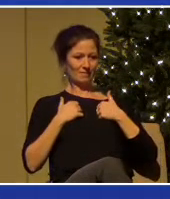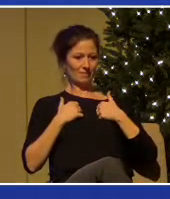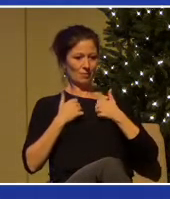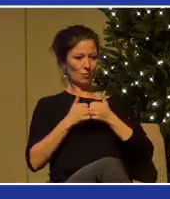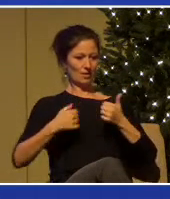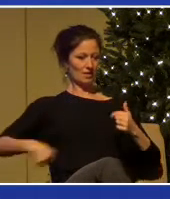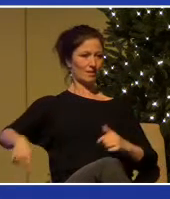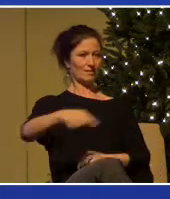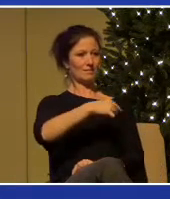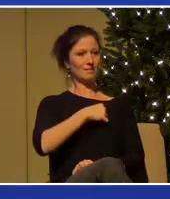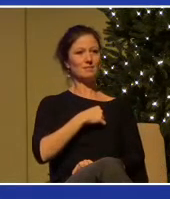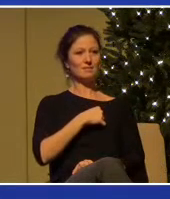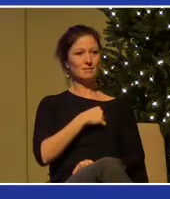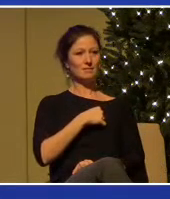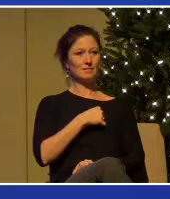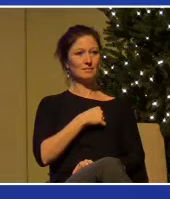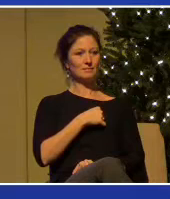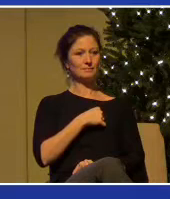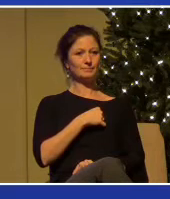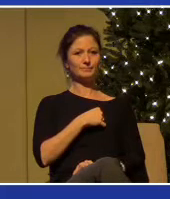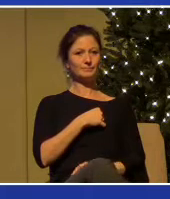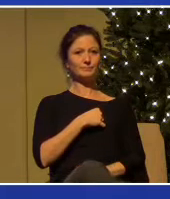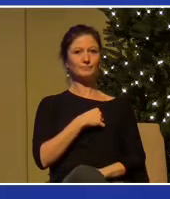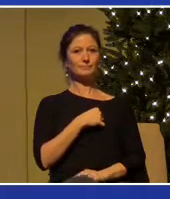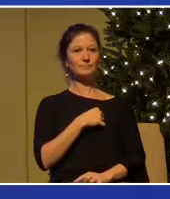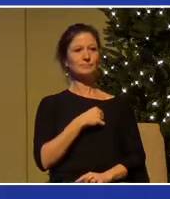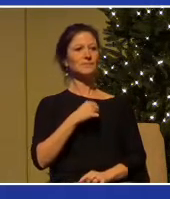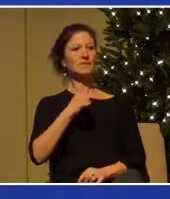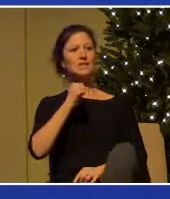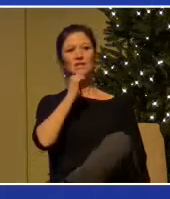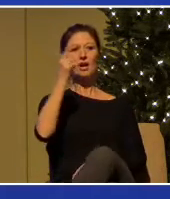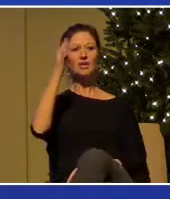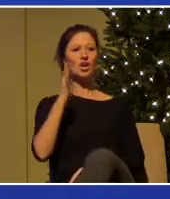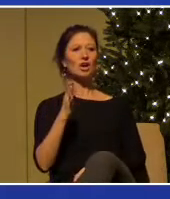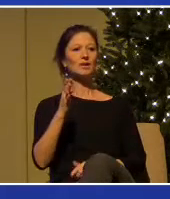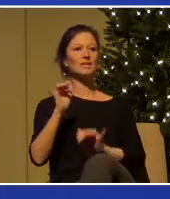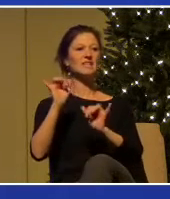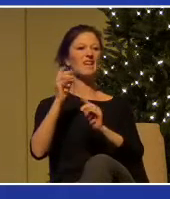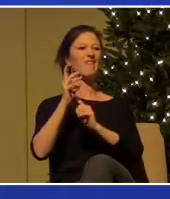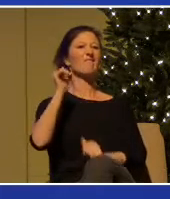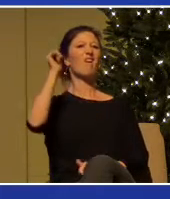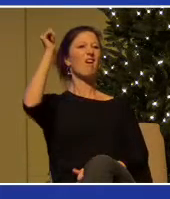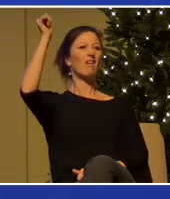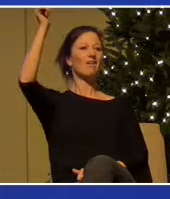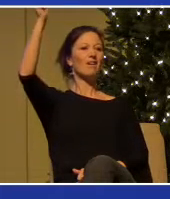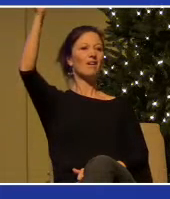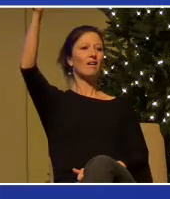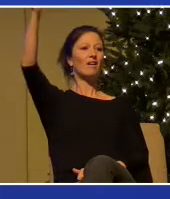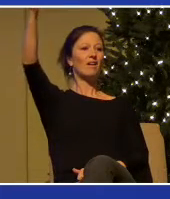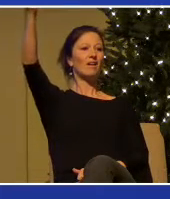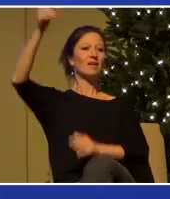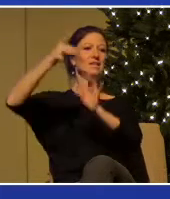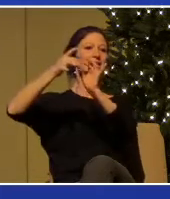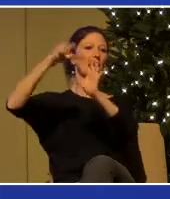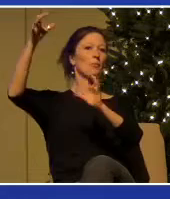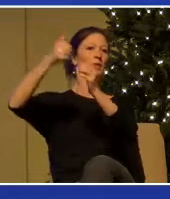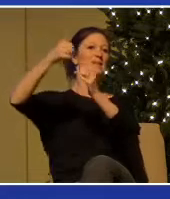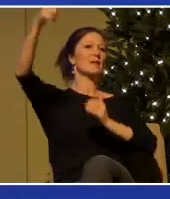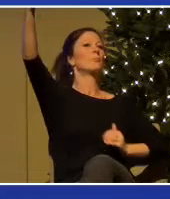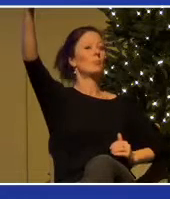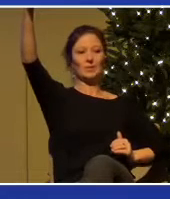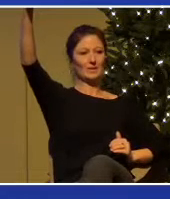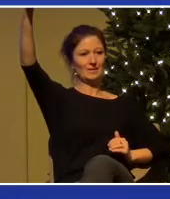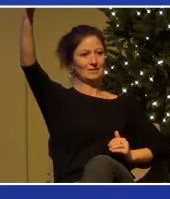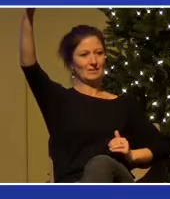a God who stays far away. He is not a God who is